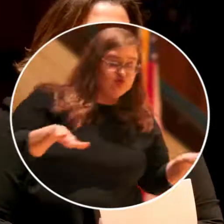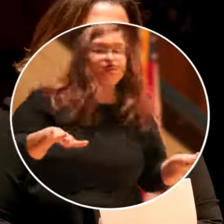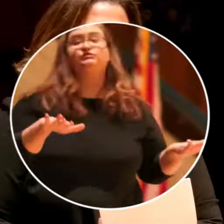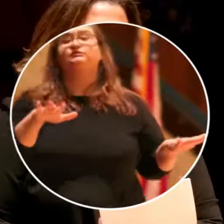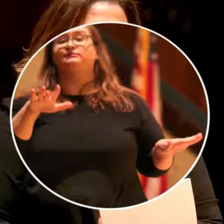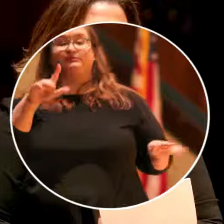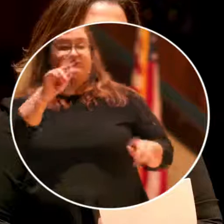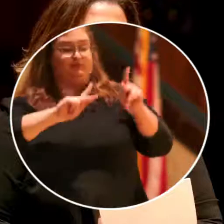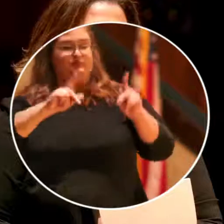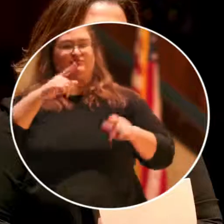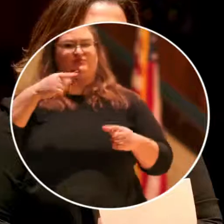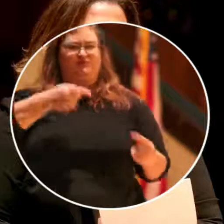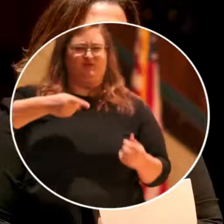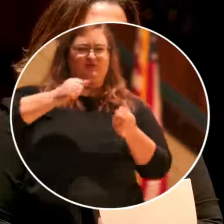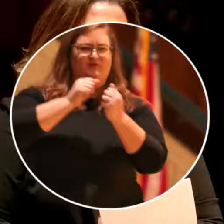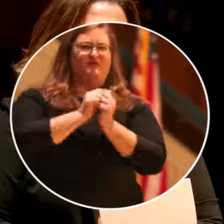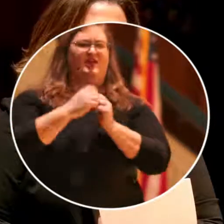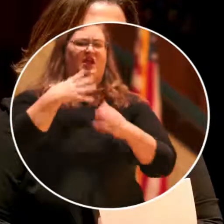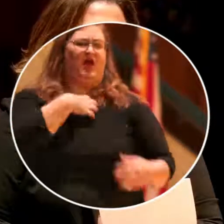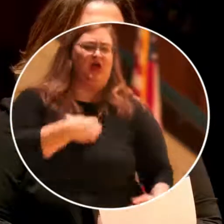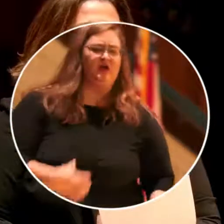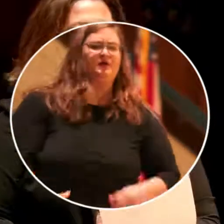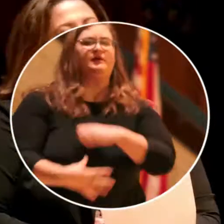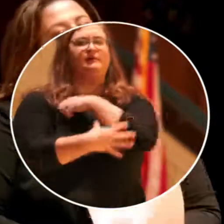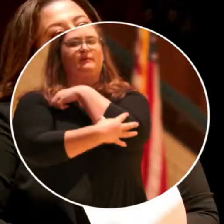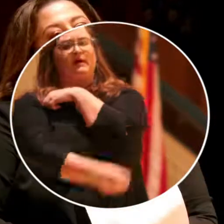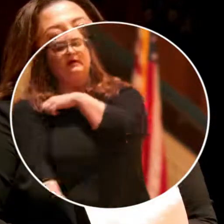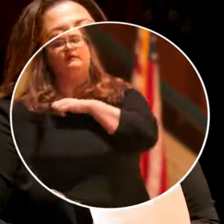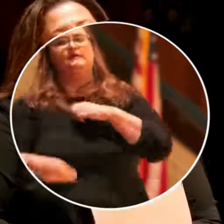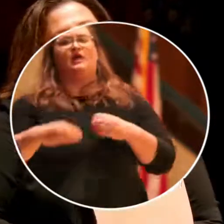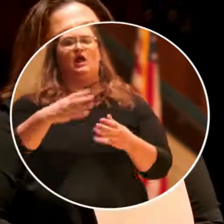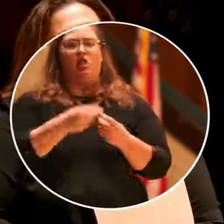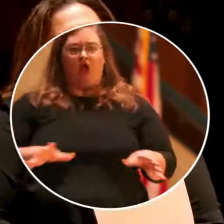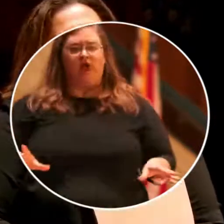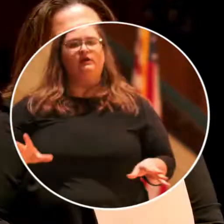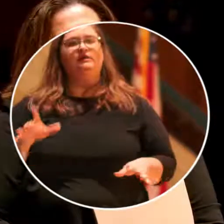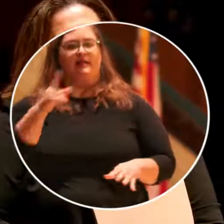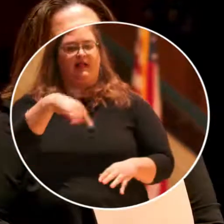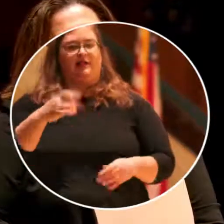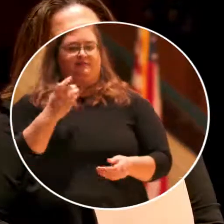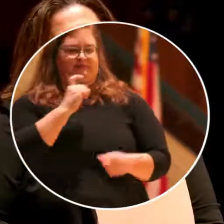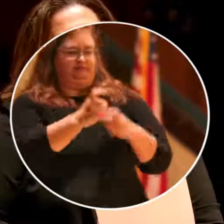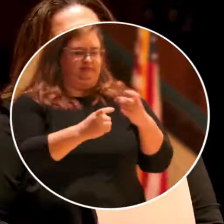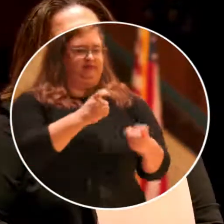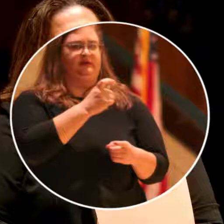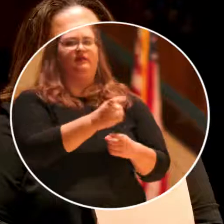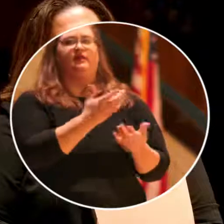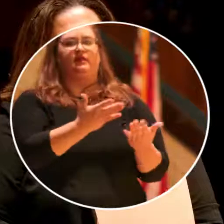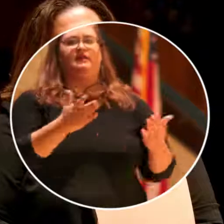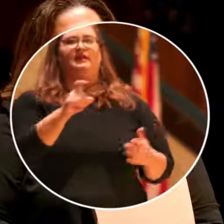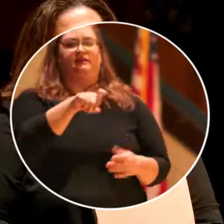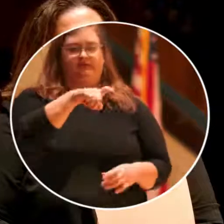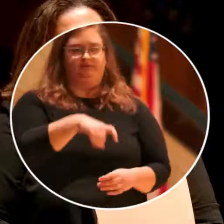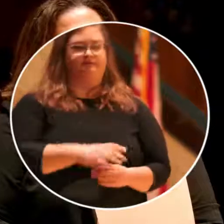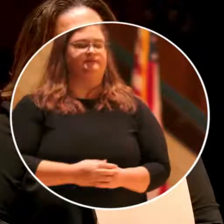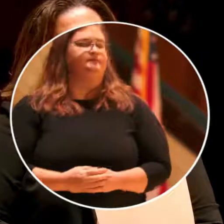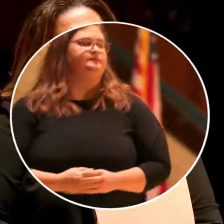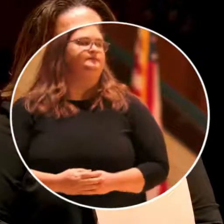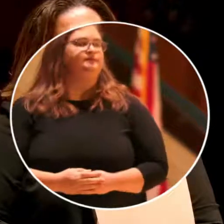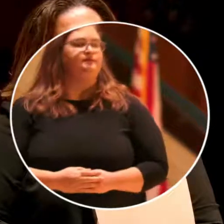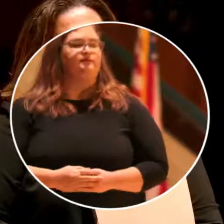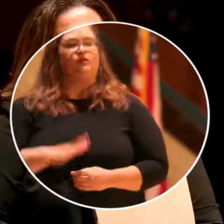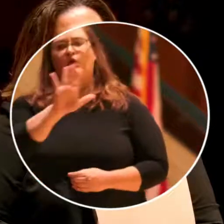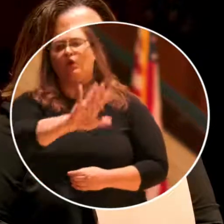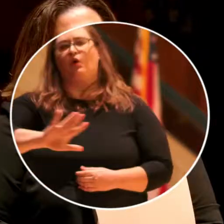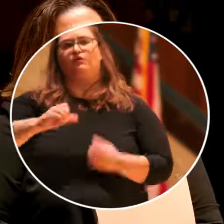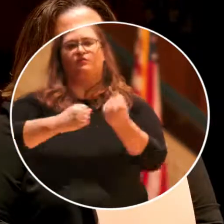adversity, loss, hunger, systemic racism, and poverty, can get what they need. Your support has had tremendous,